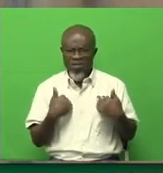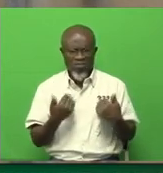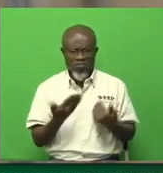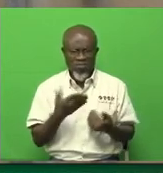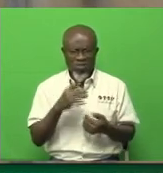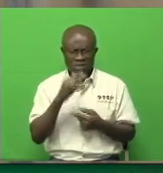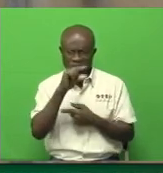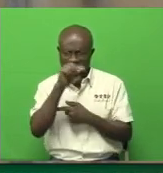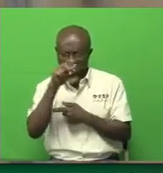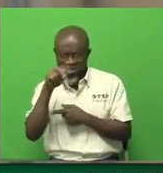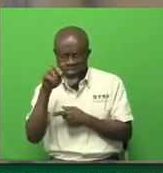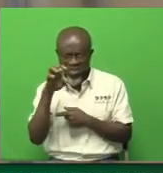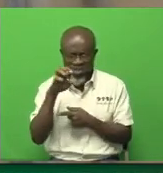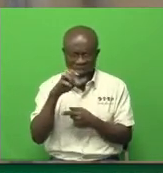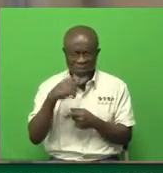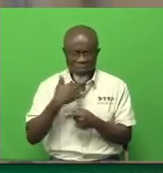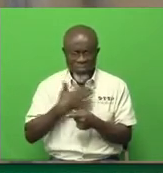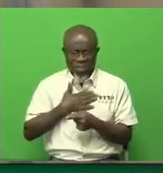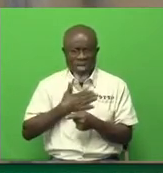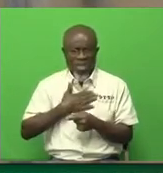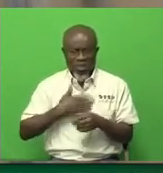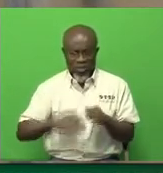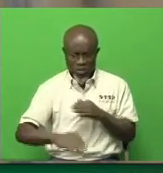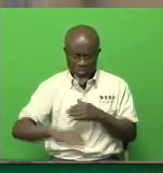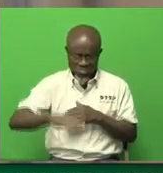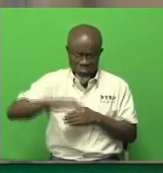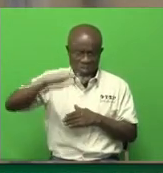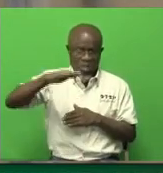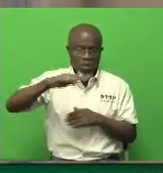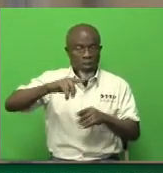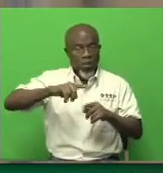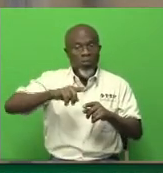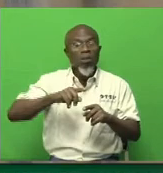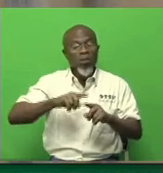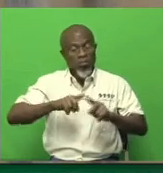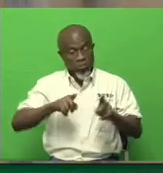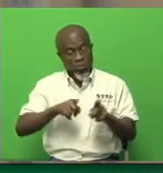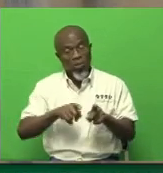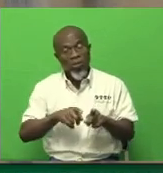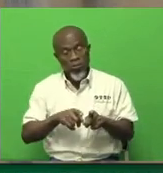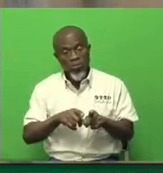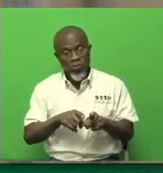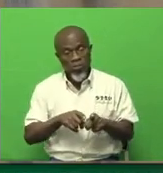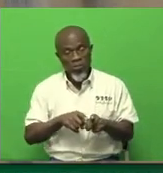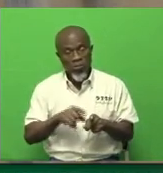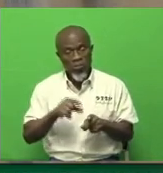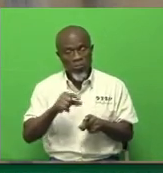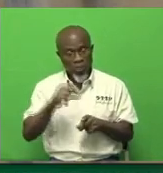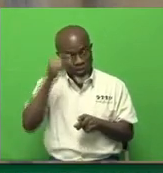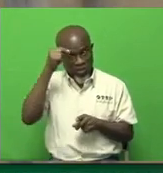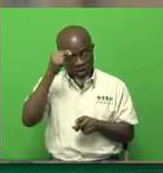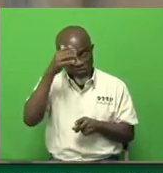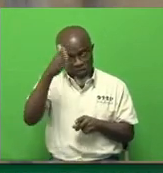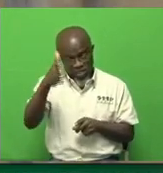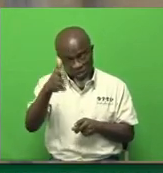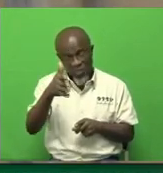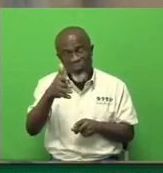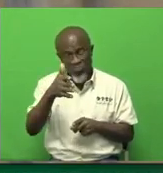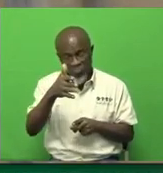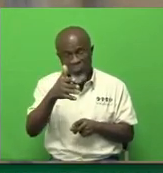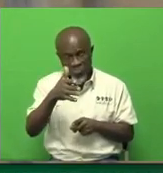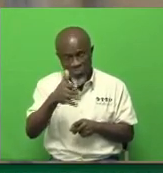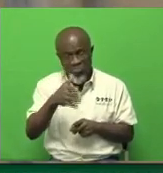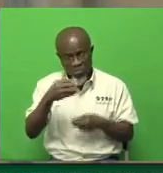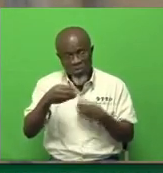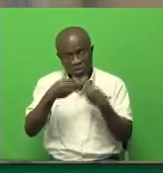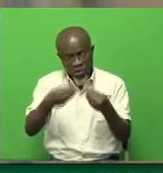gate thank God my grandfather was able to stand security for my student loan and my parents couldn't do it that's how